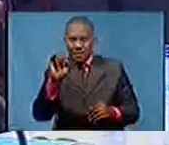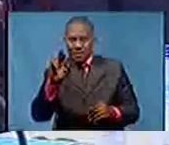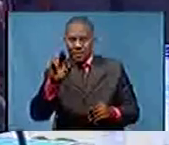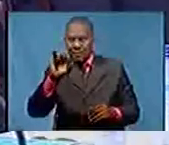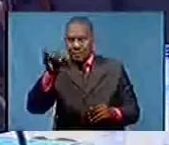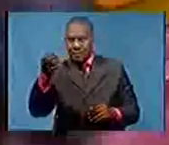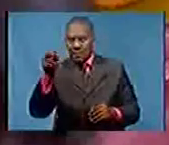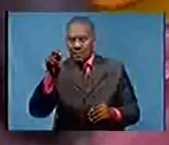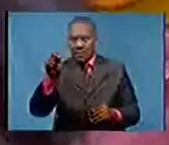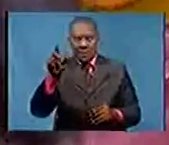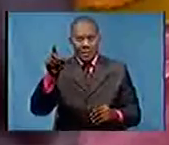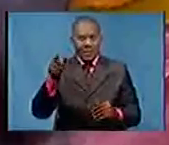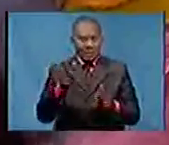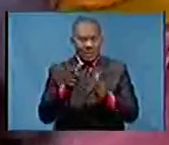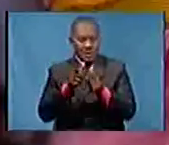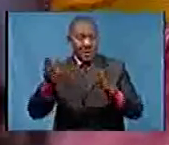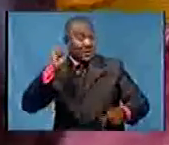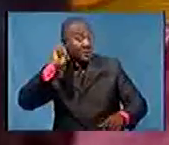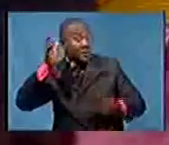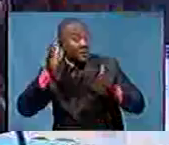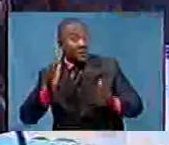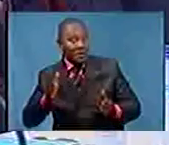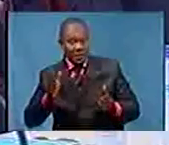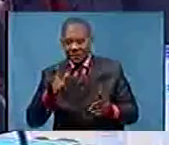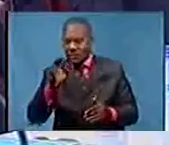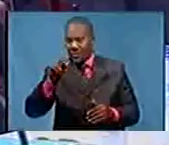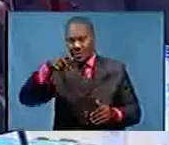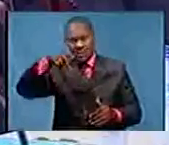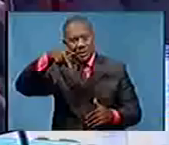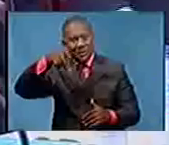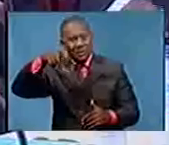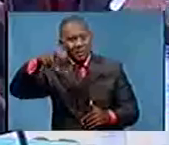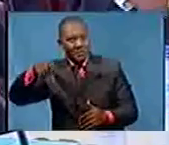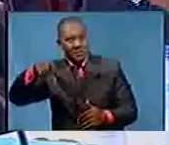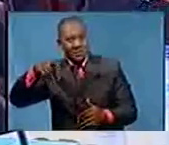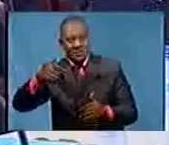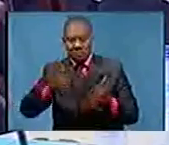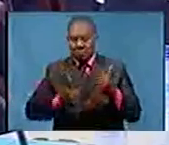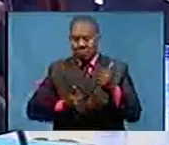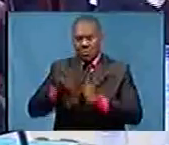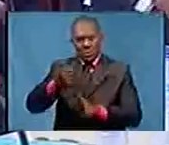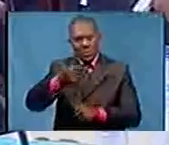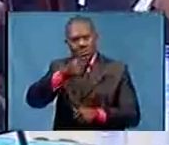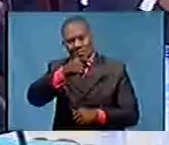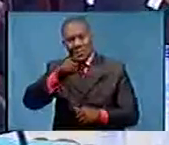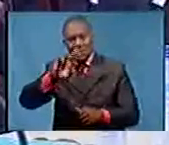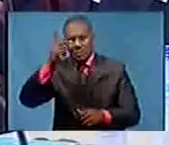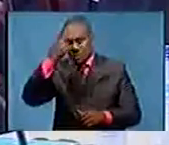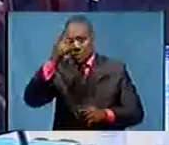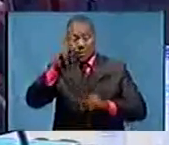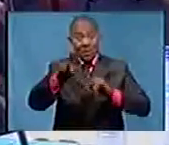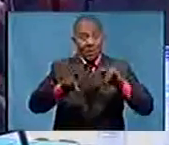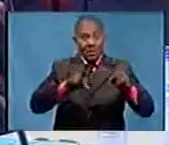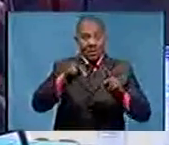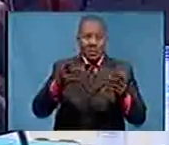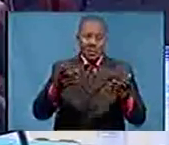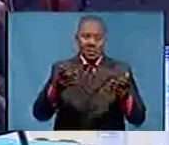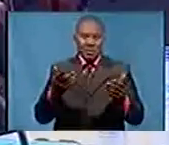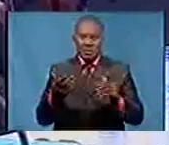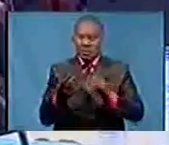of a big party in Ghana. Well, most of them as politicians, when they get to